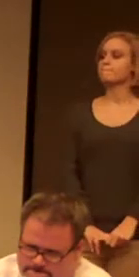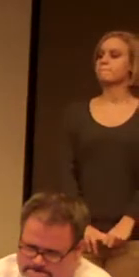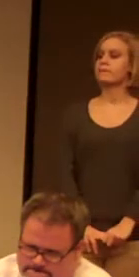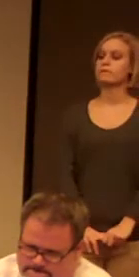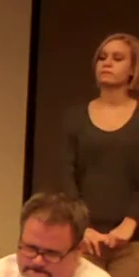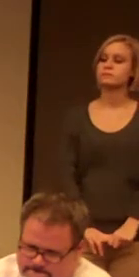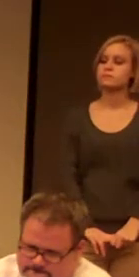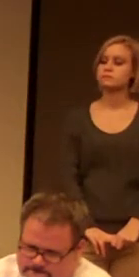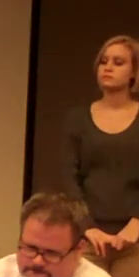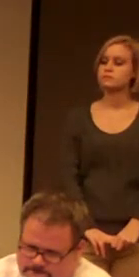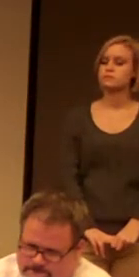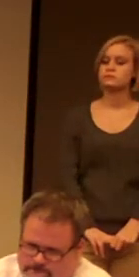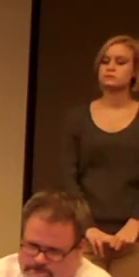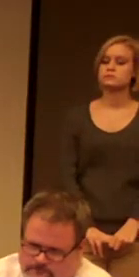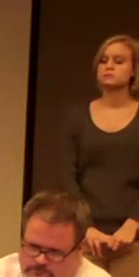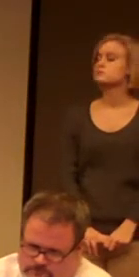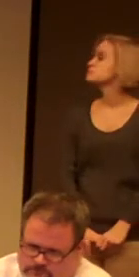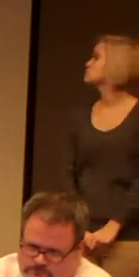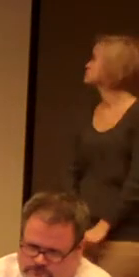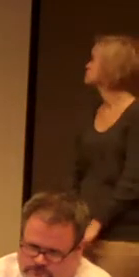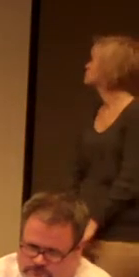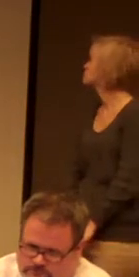Okay.